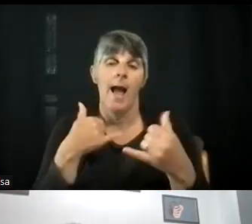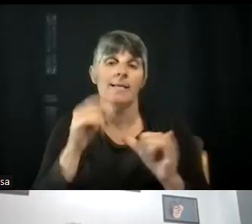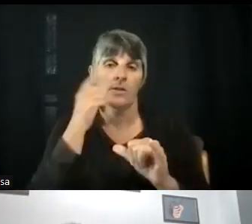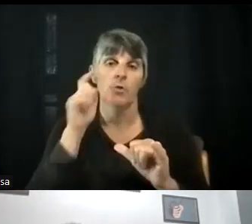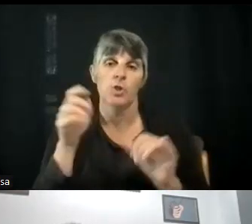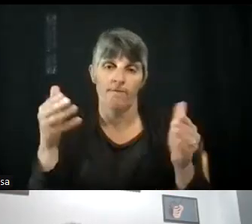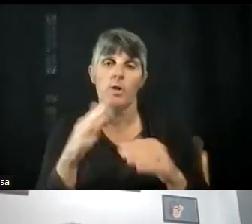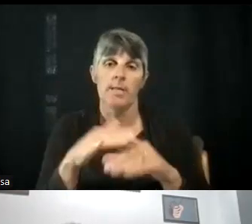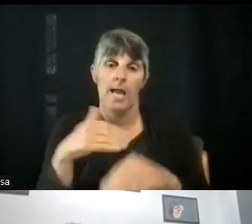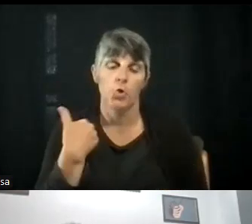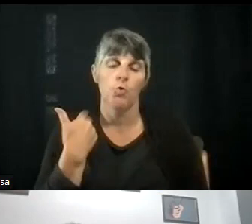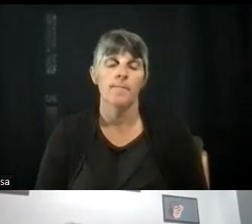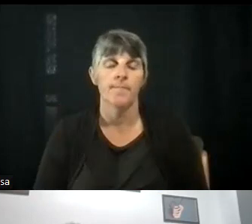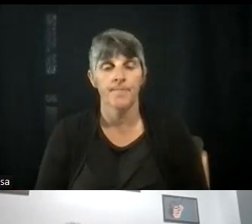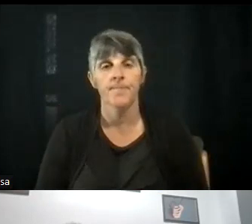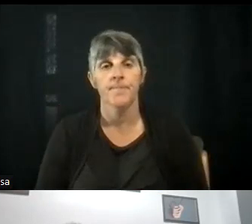should focus on youth,